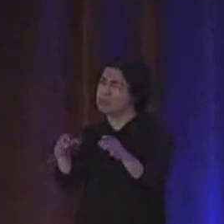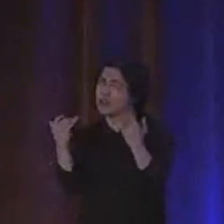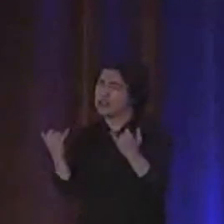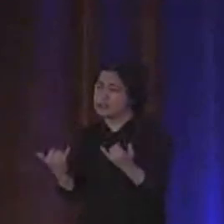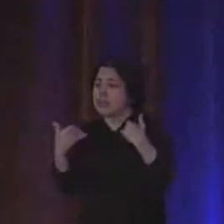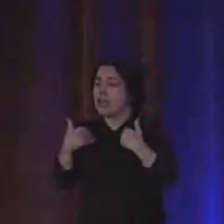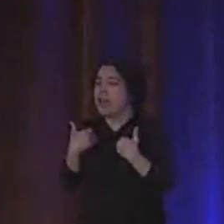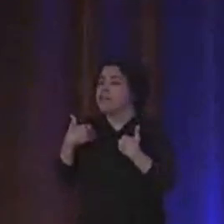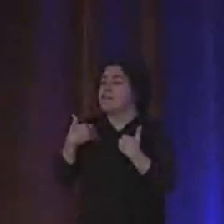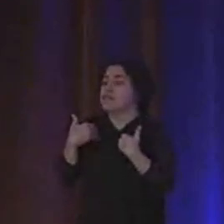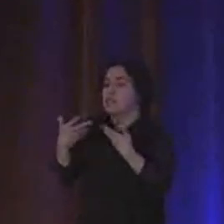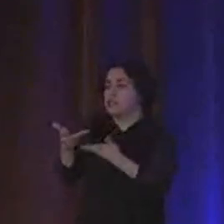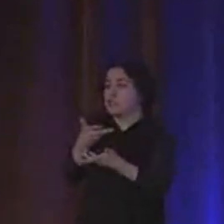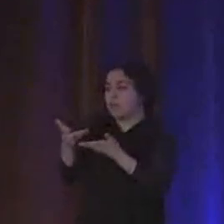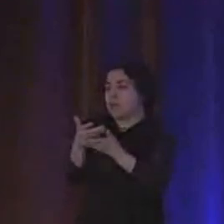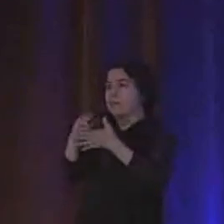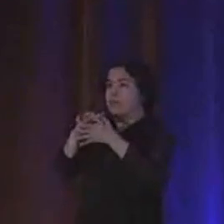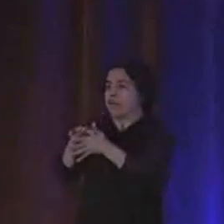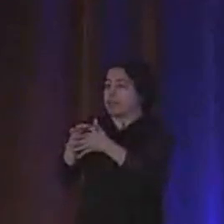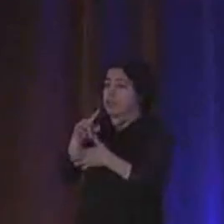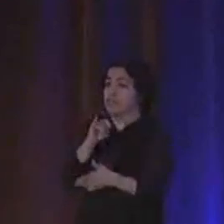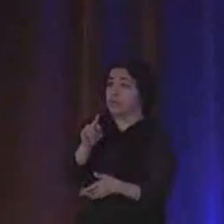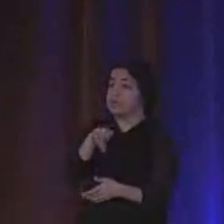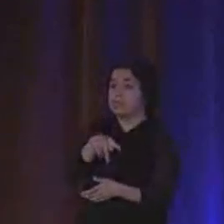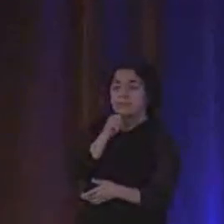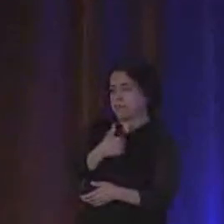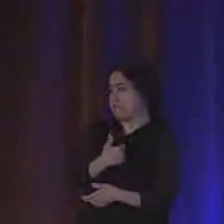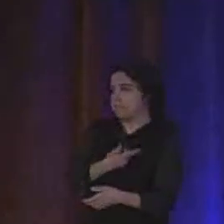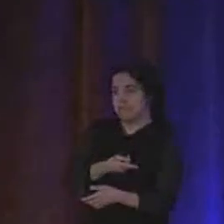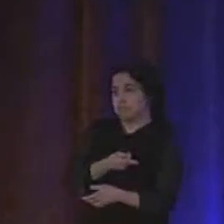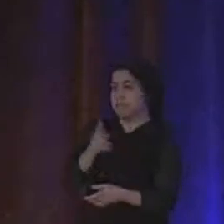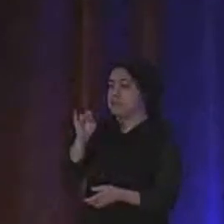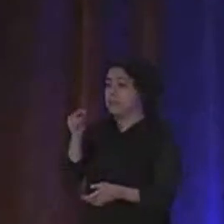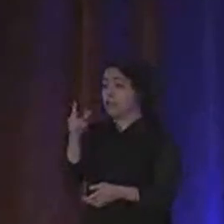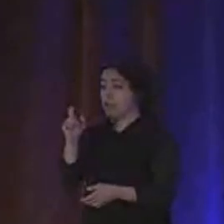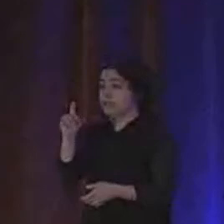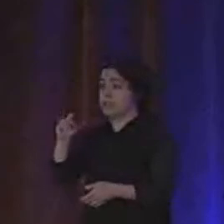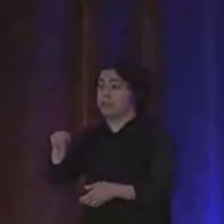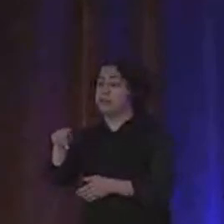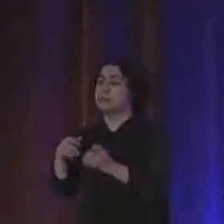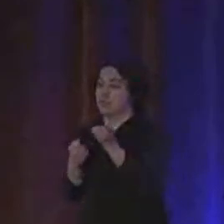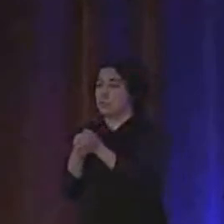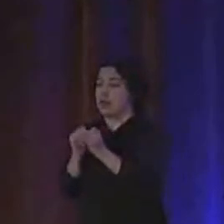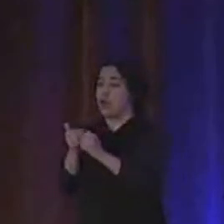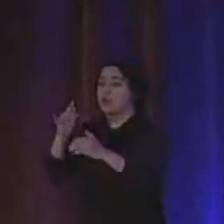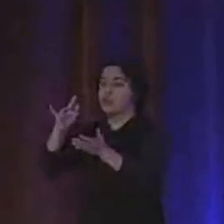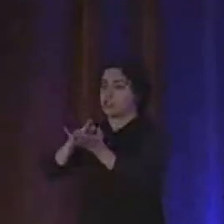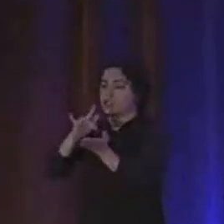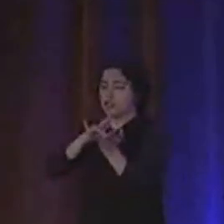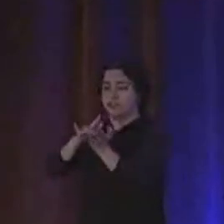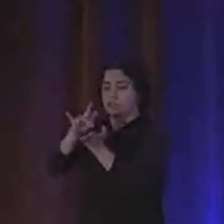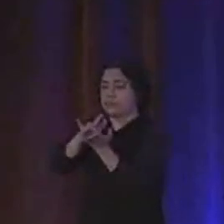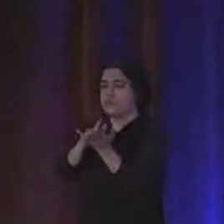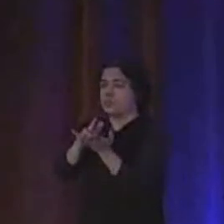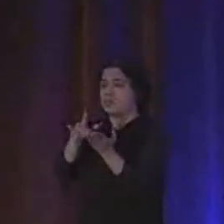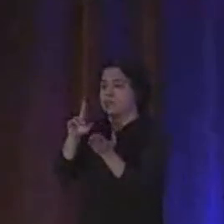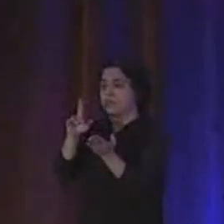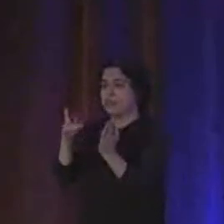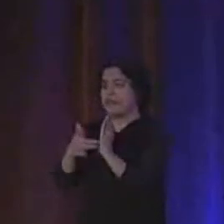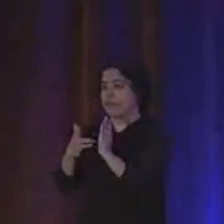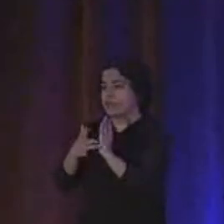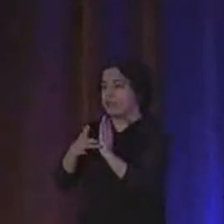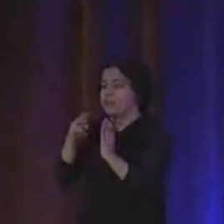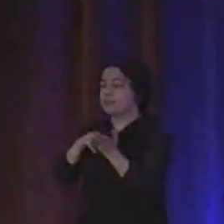content. Tooltips do not. And toggle tips are supported by touch devices, non-mouse pointers,